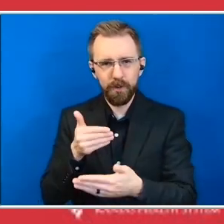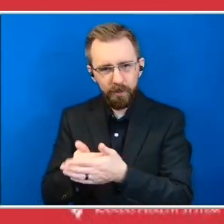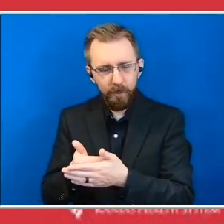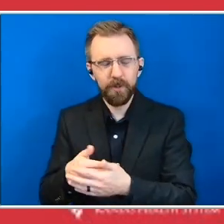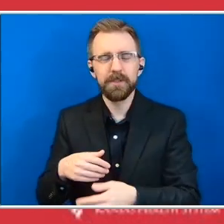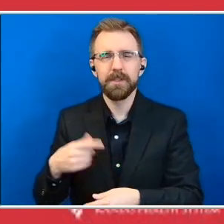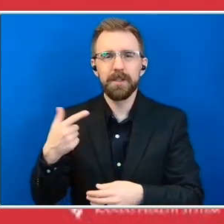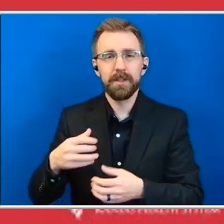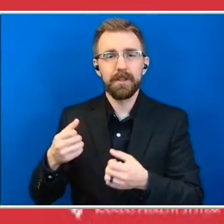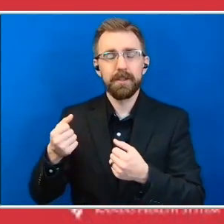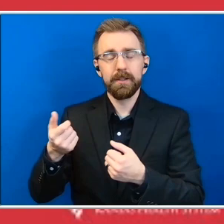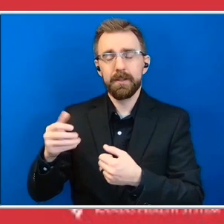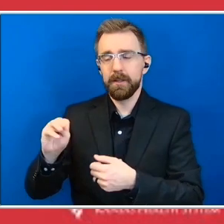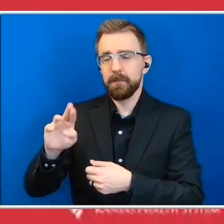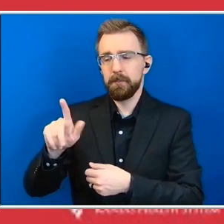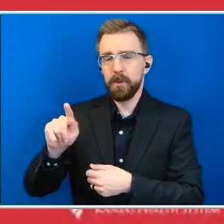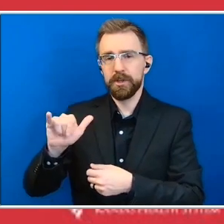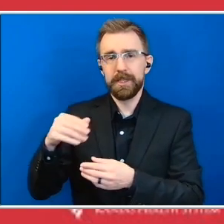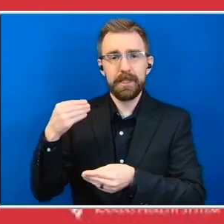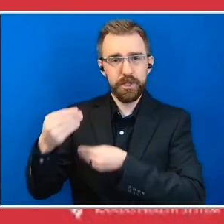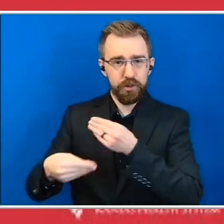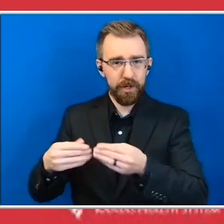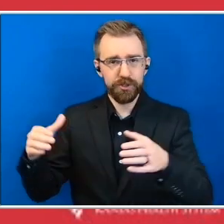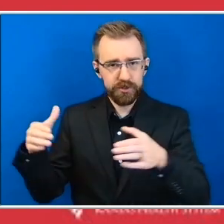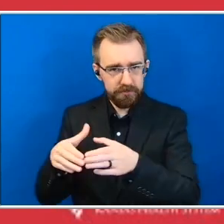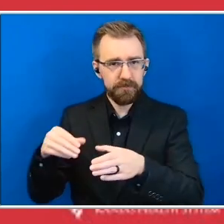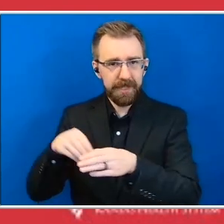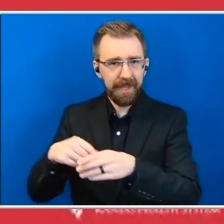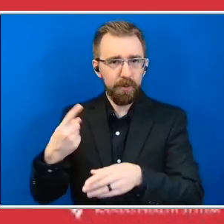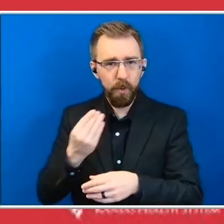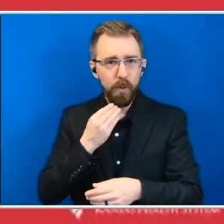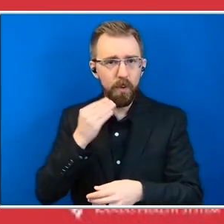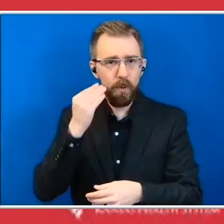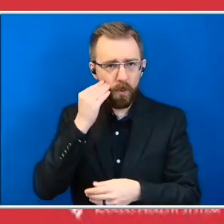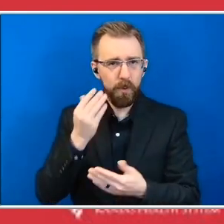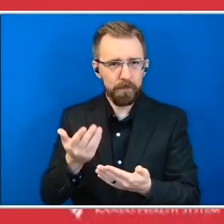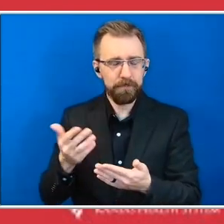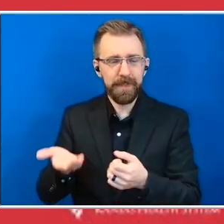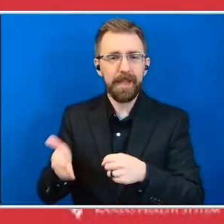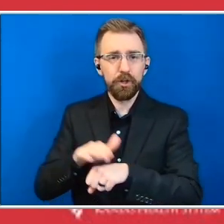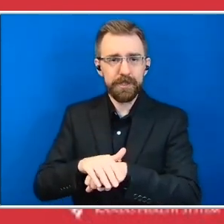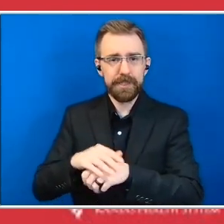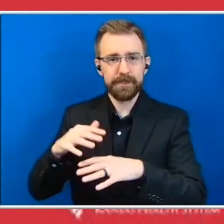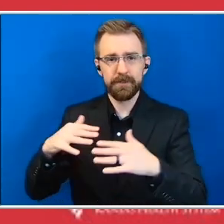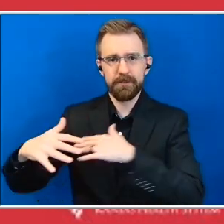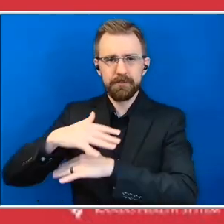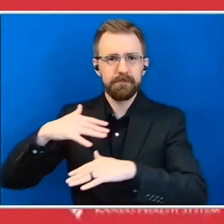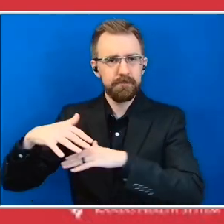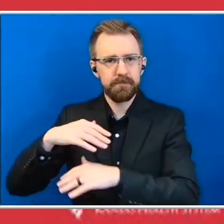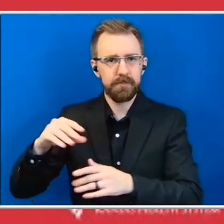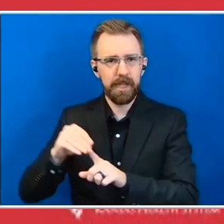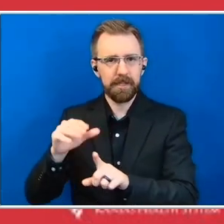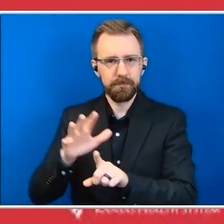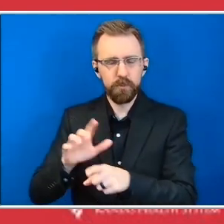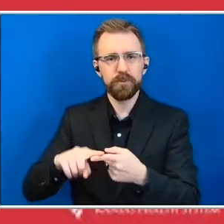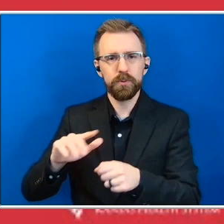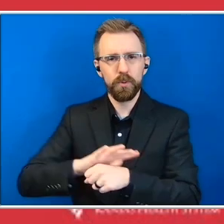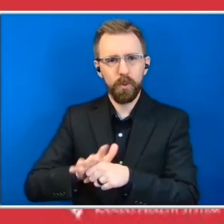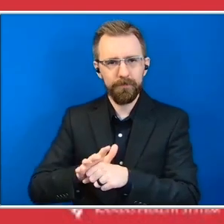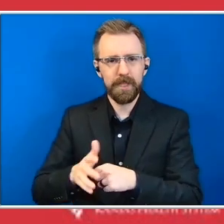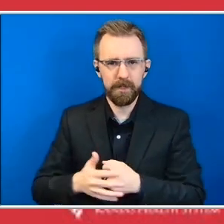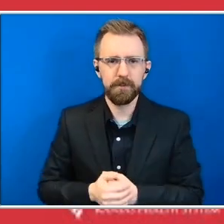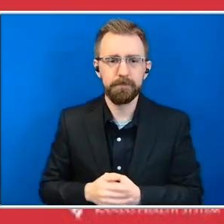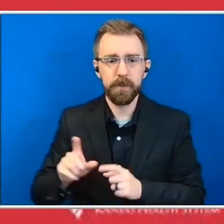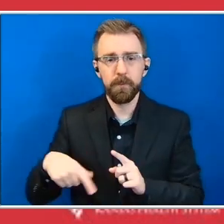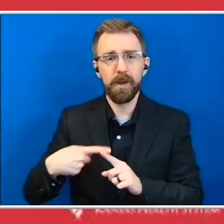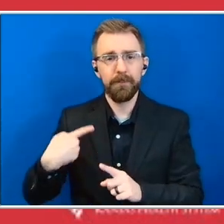homes that Jaime was mentioning, increase that exposure to COVID to Latinos. And when we were in the midst